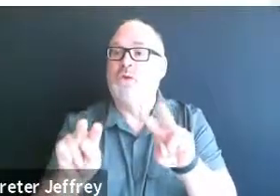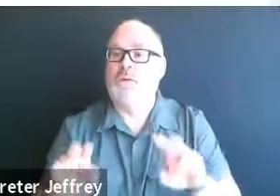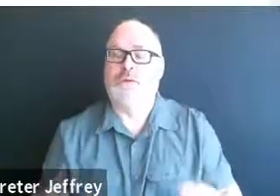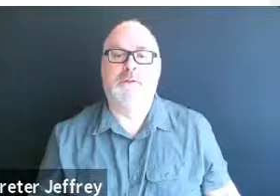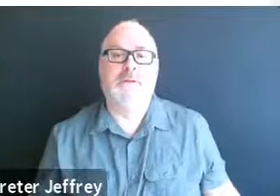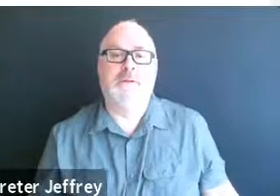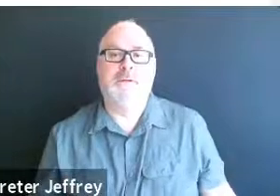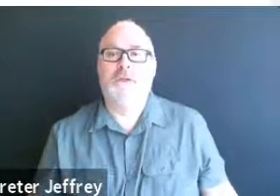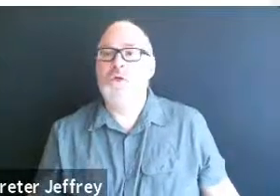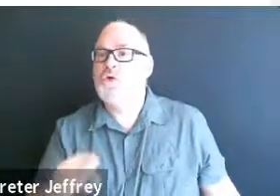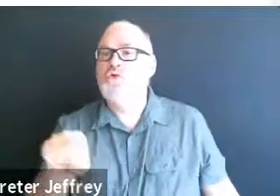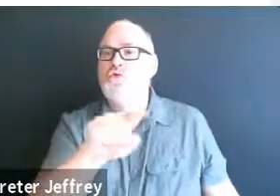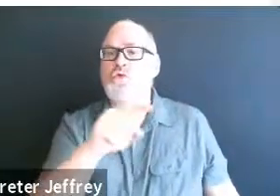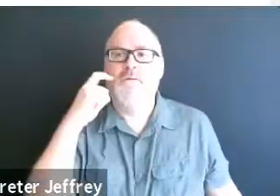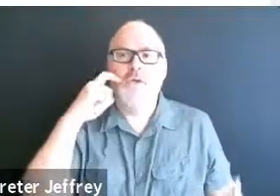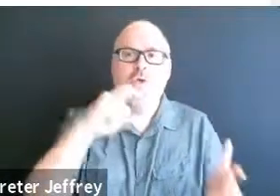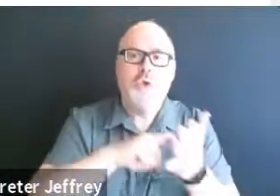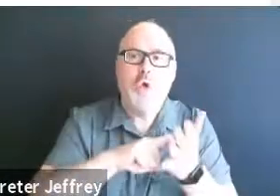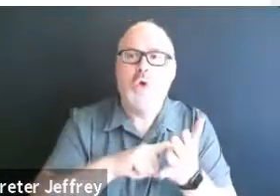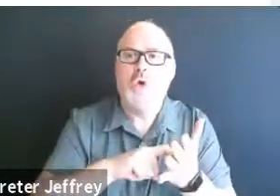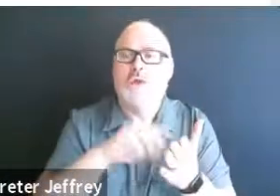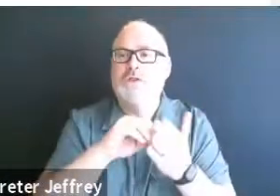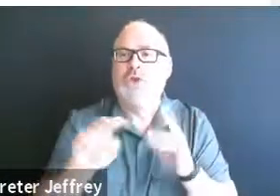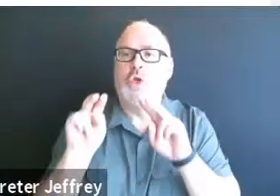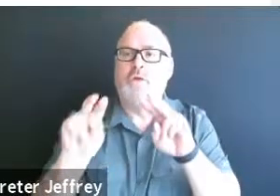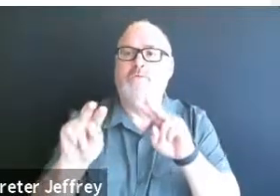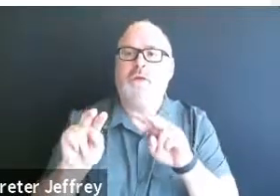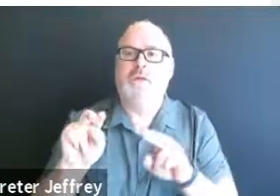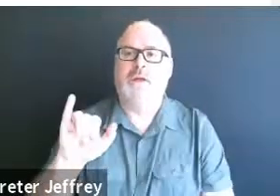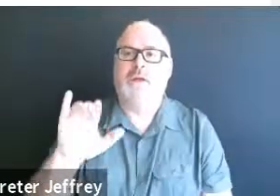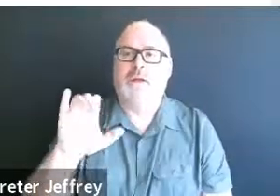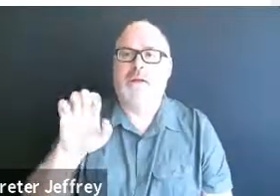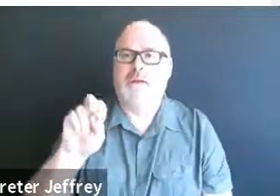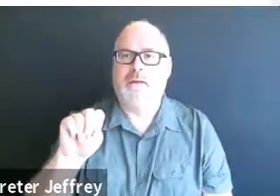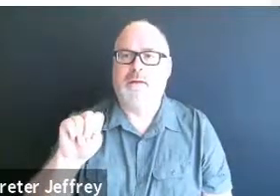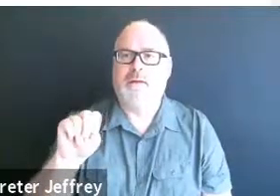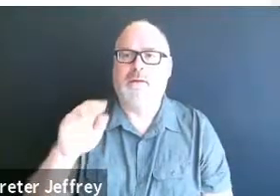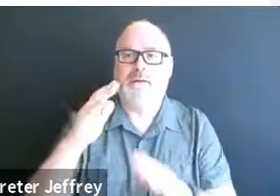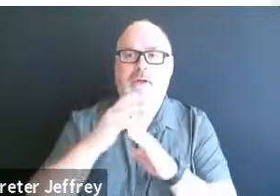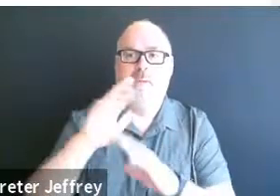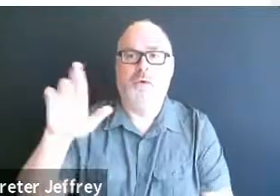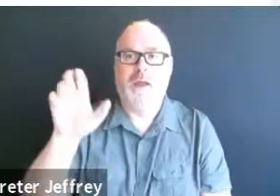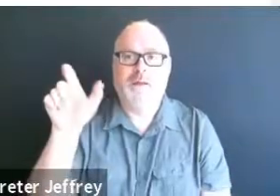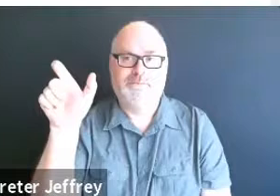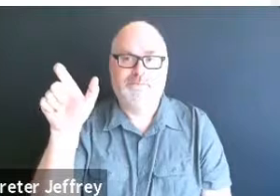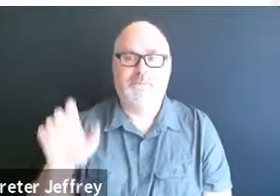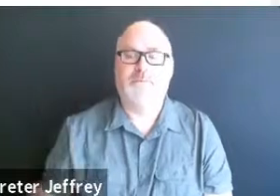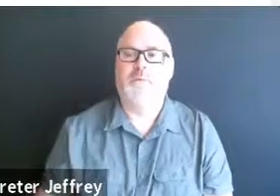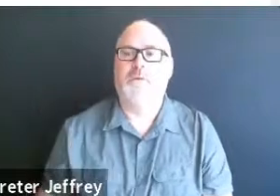if any of you have noticed, Student View, there's this little icon up here on the top right corner